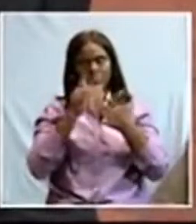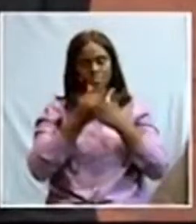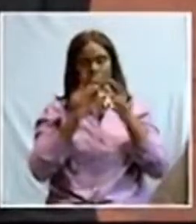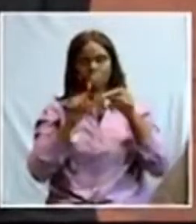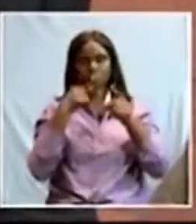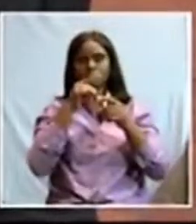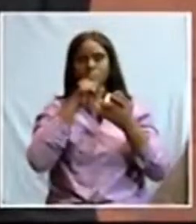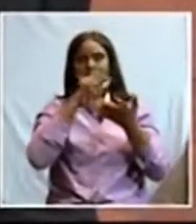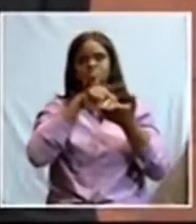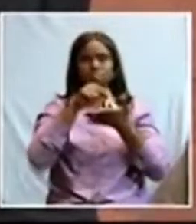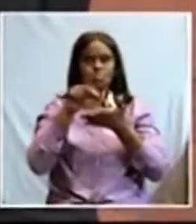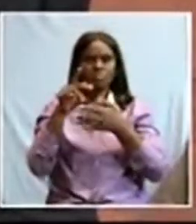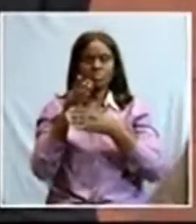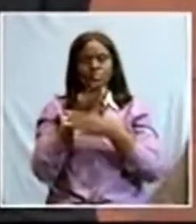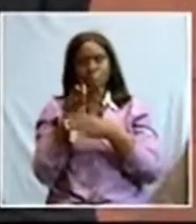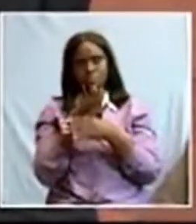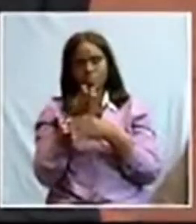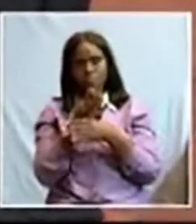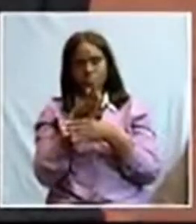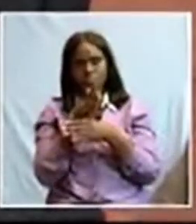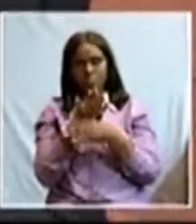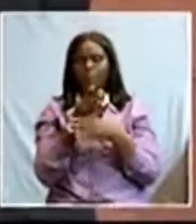defaulting businesses